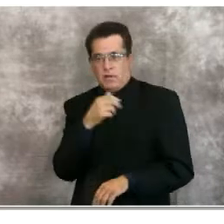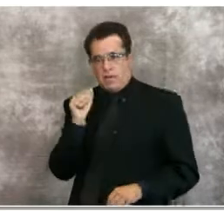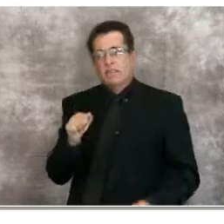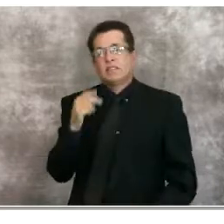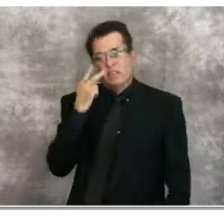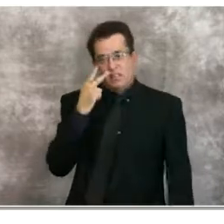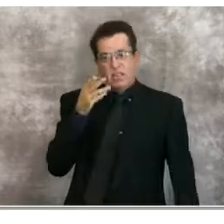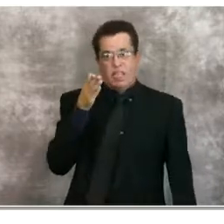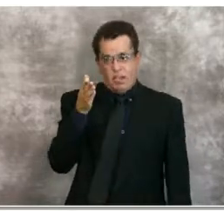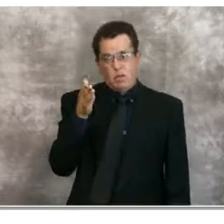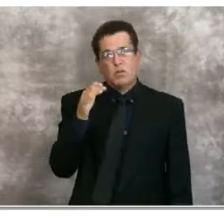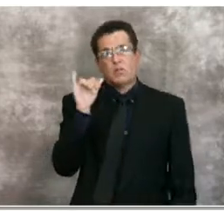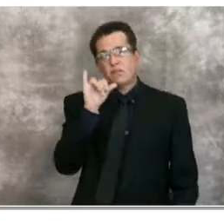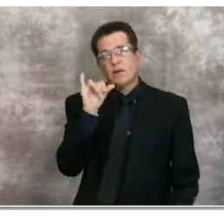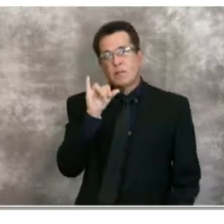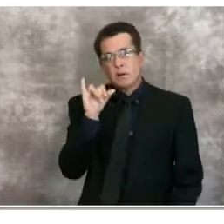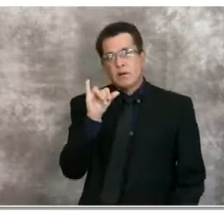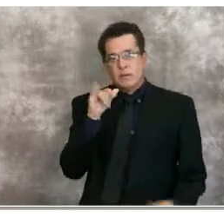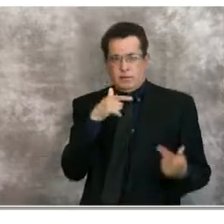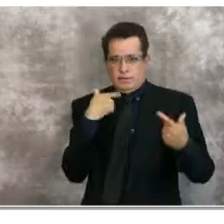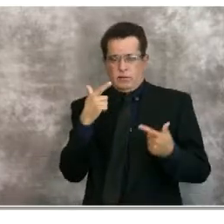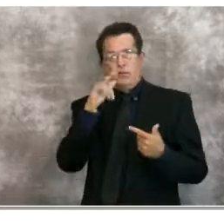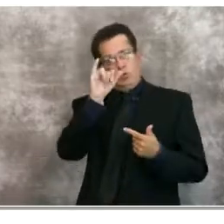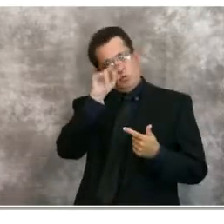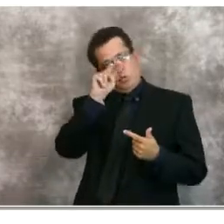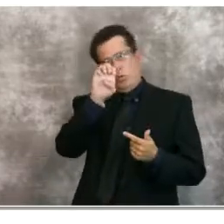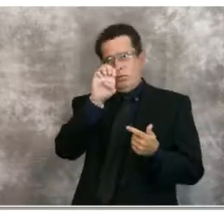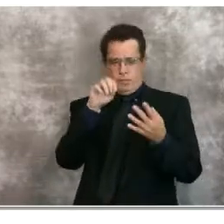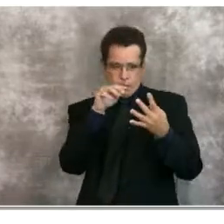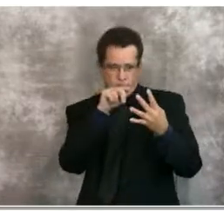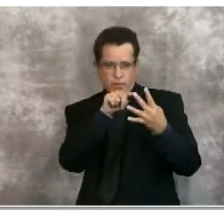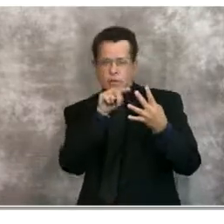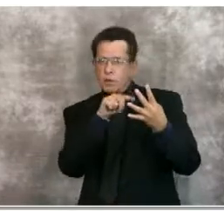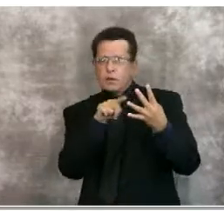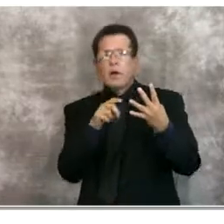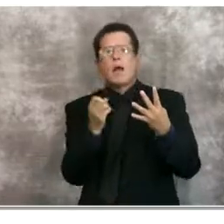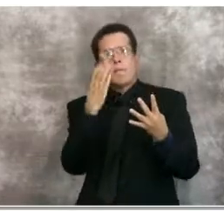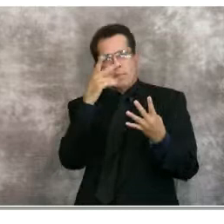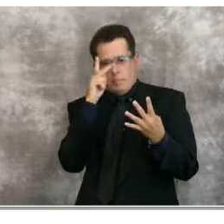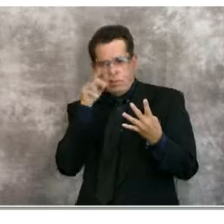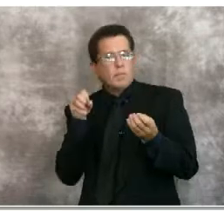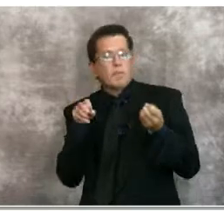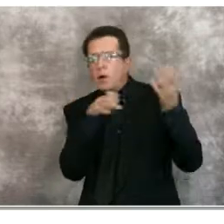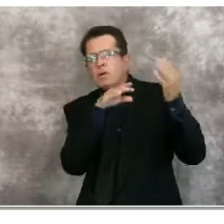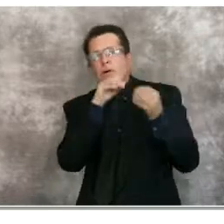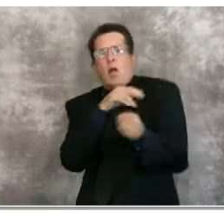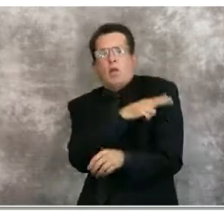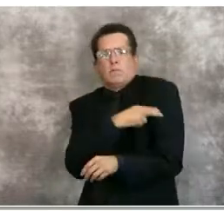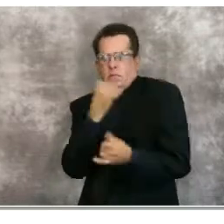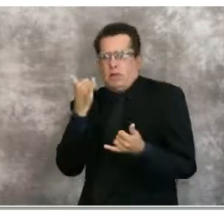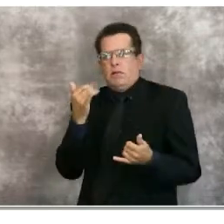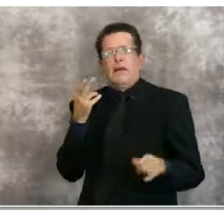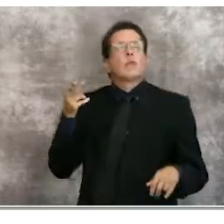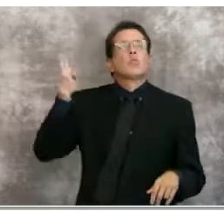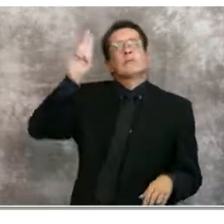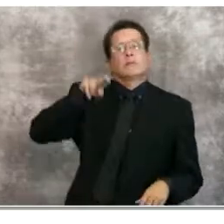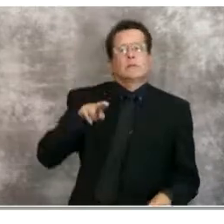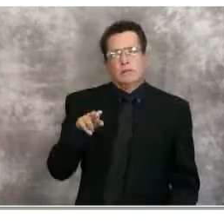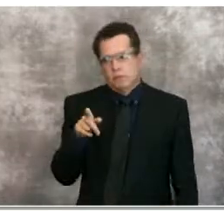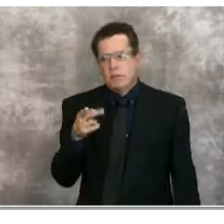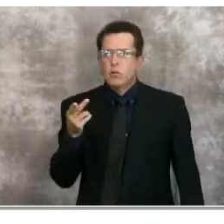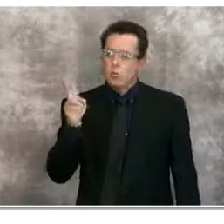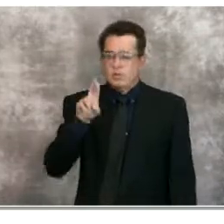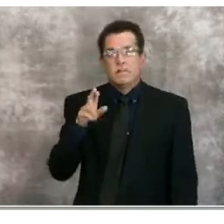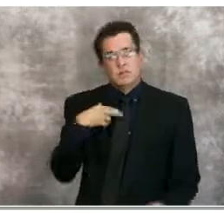again, since the mid of June, the numbers of hospitalizations have increased. And we shared that